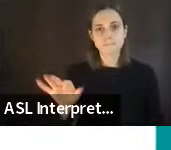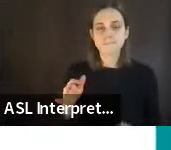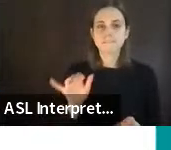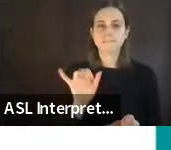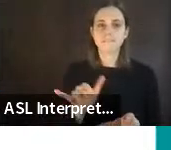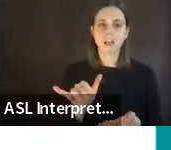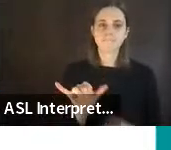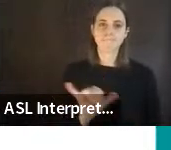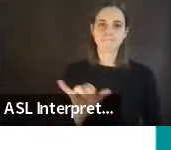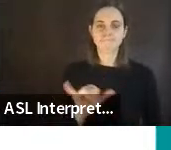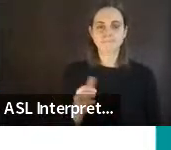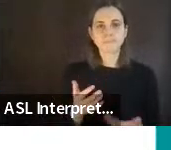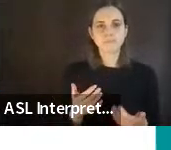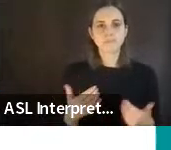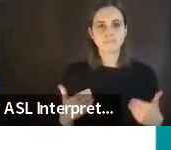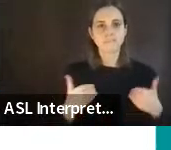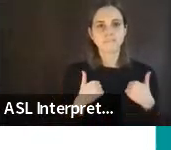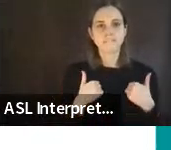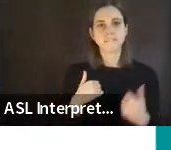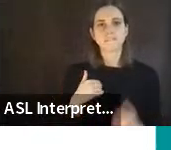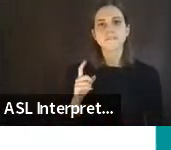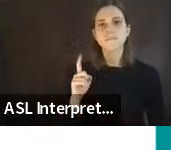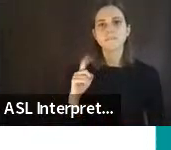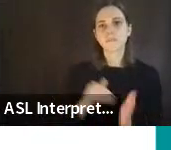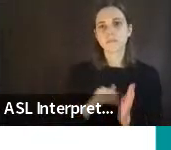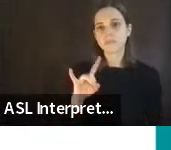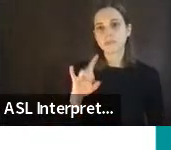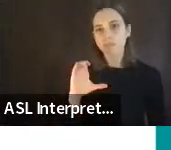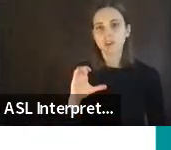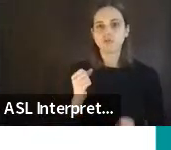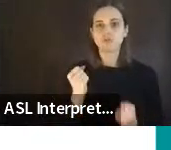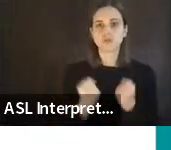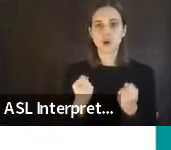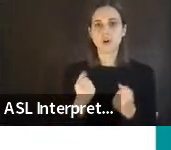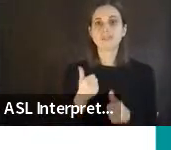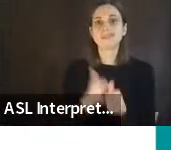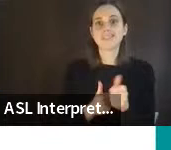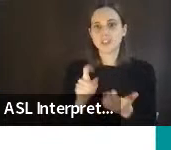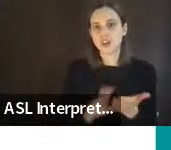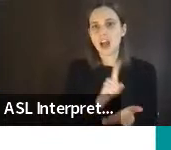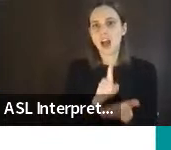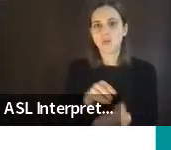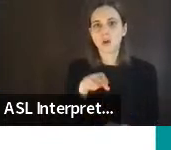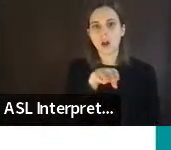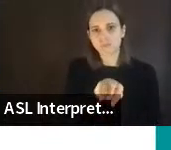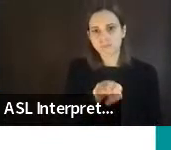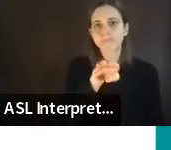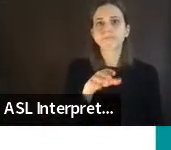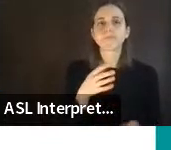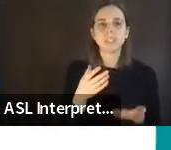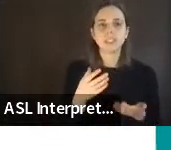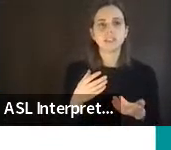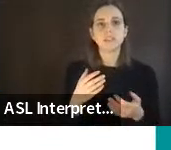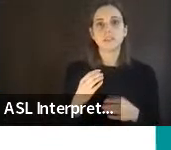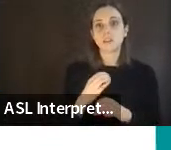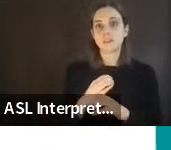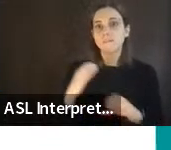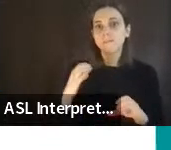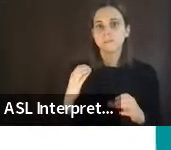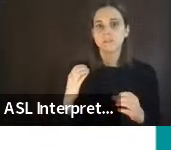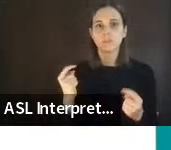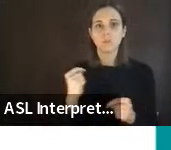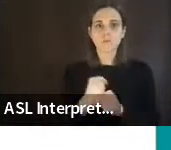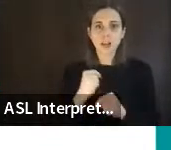for us. We got 1,800 vehicles per hour, kind of in that range. Freight's actually up to 20% at that